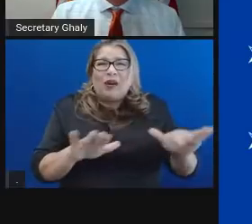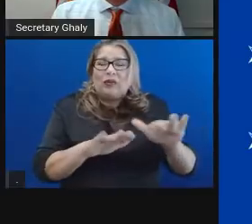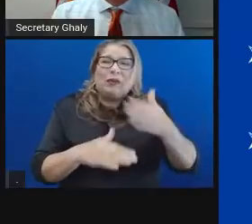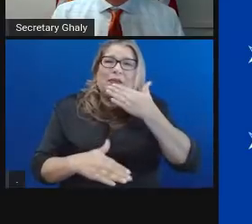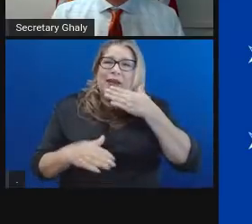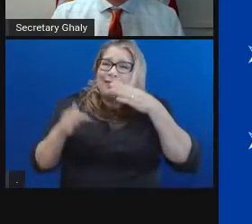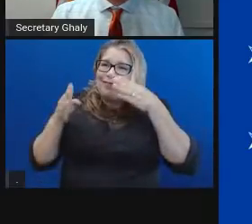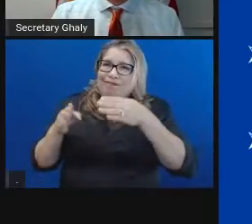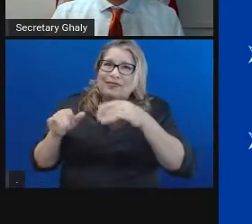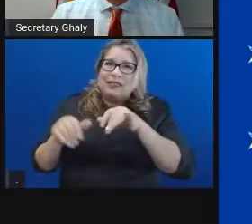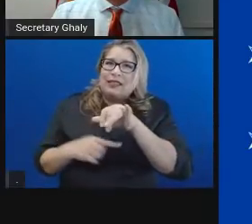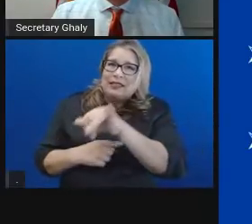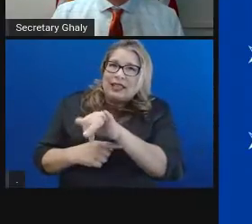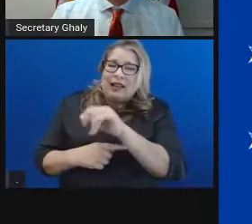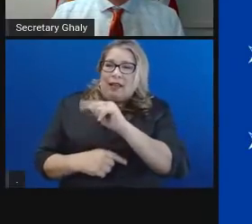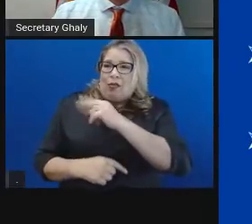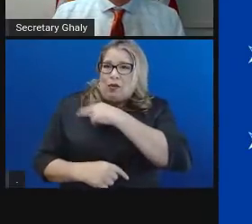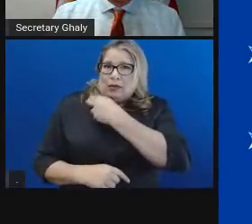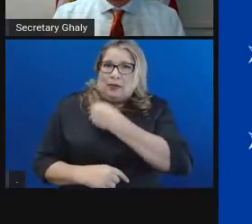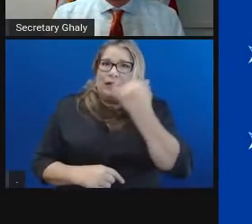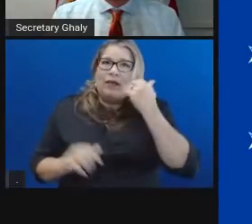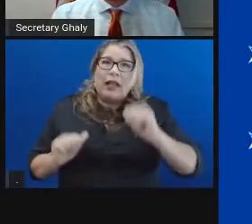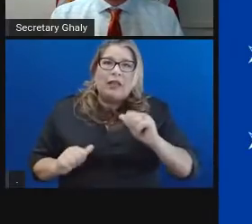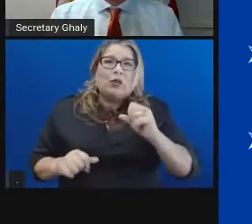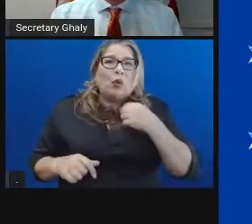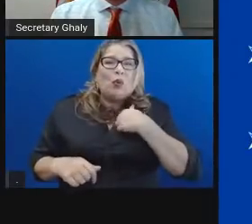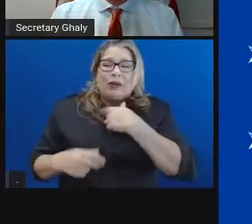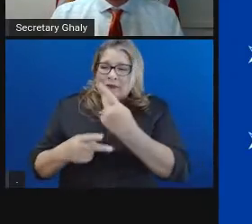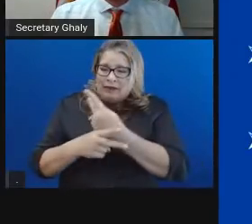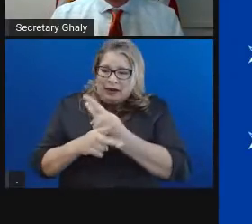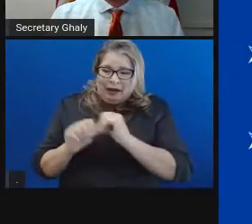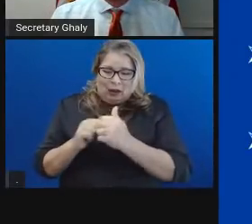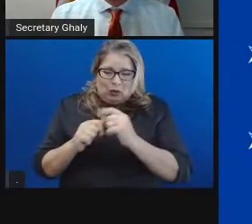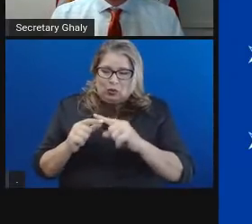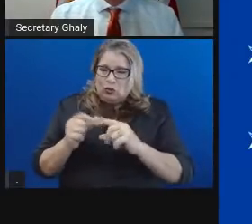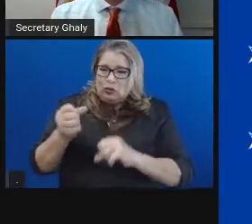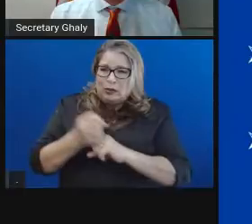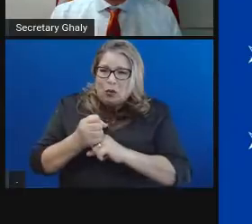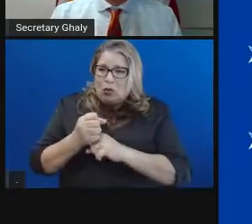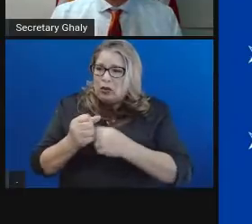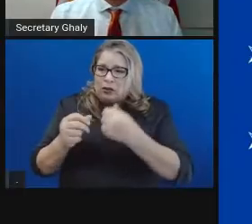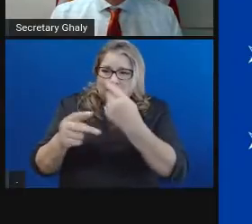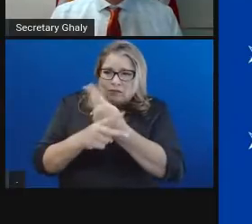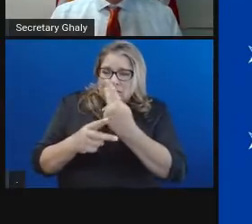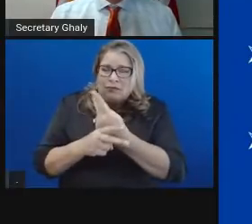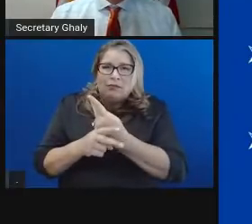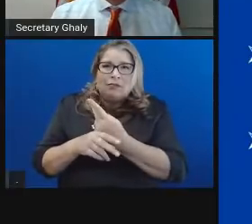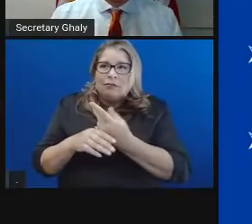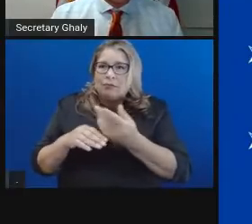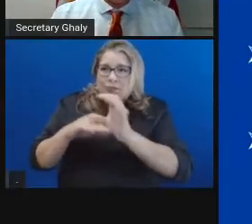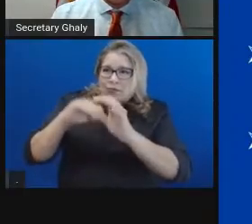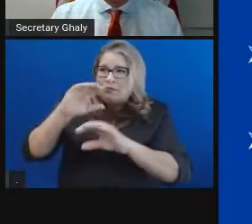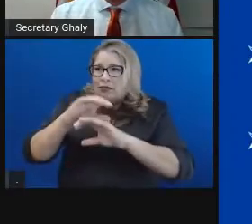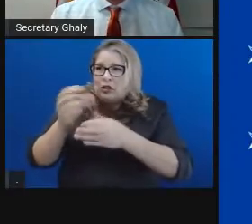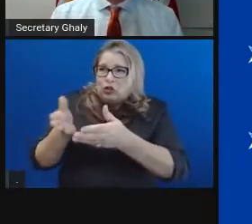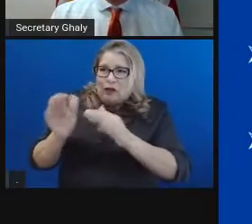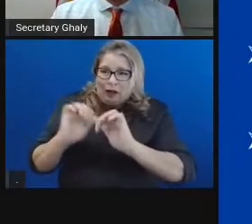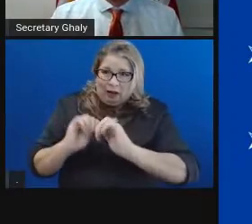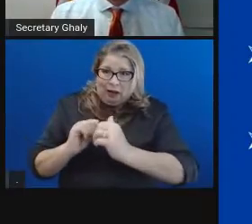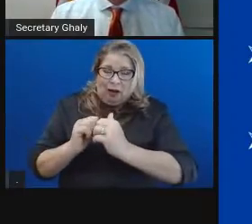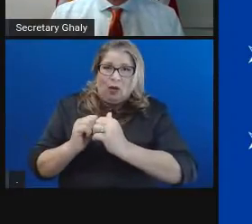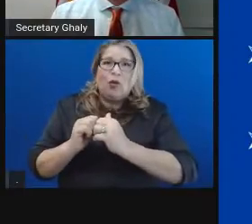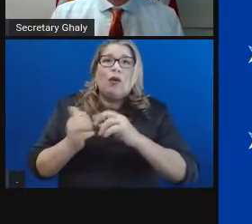campus. So really building that up as a key strategy and making sure that instead of delivering health corps